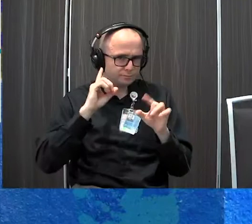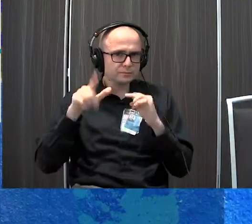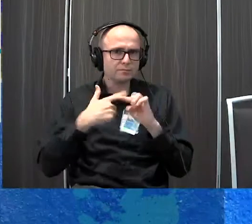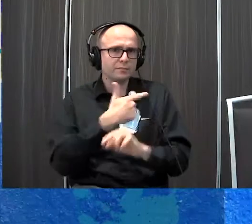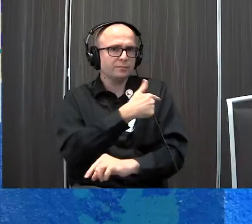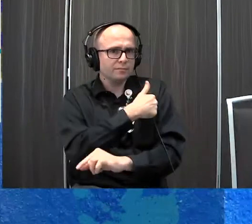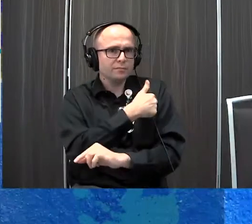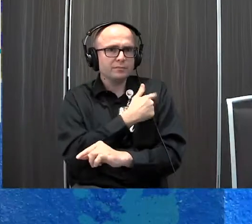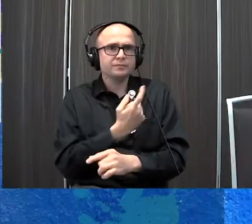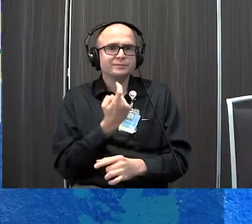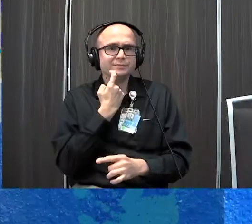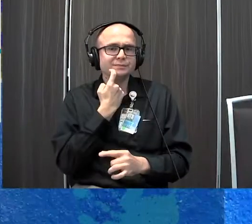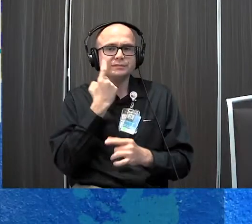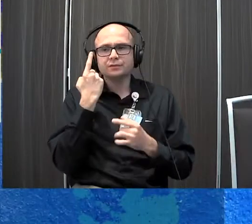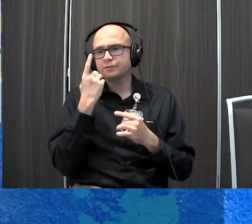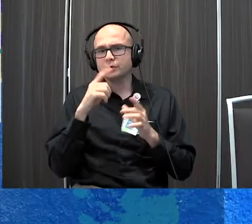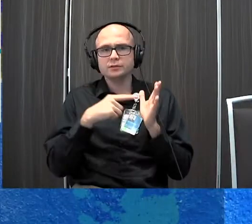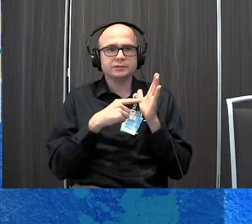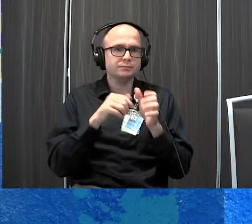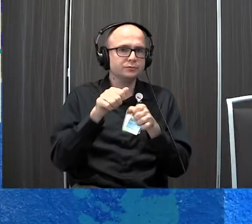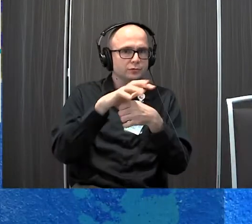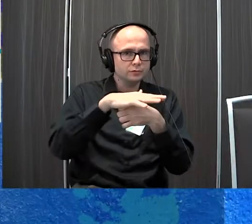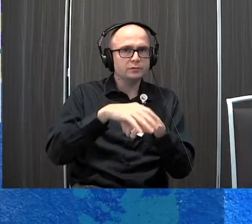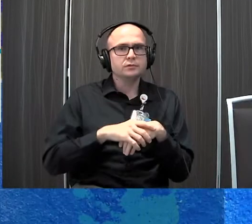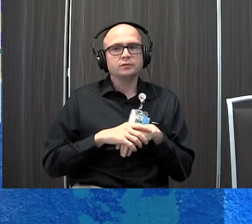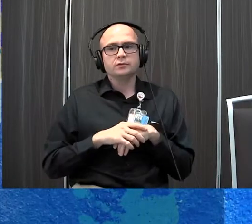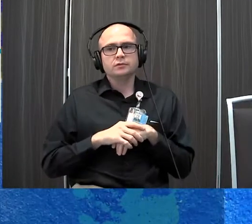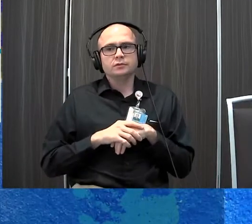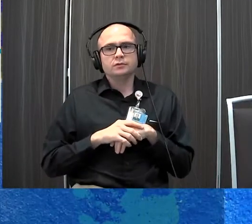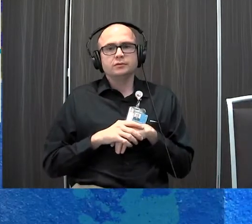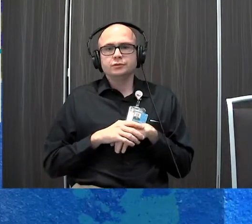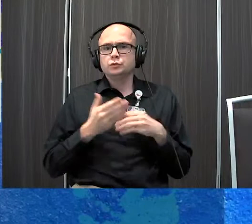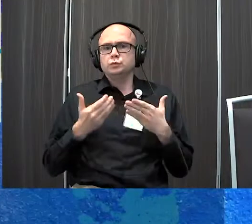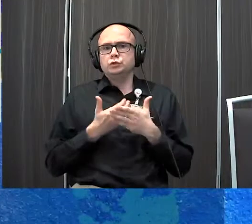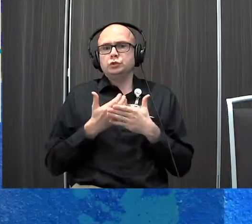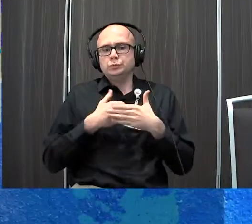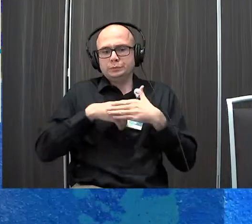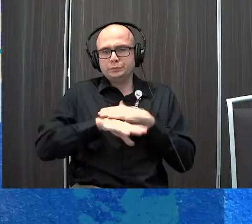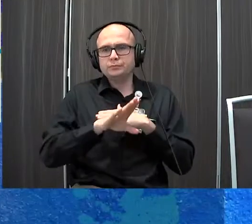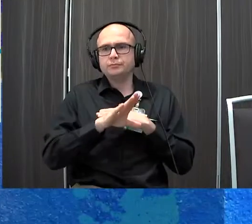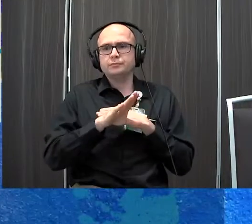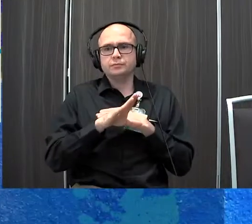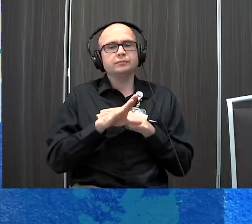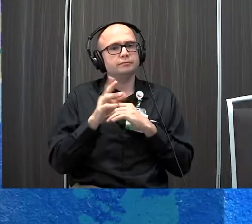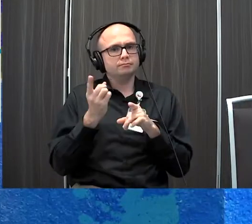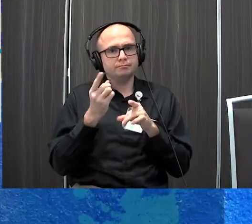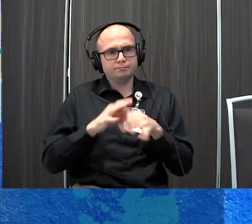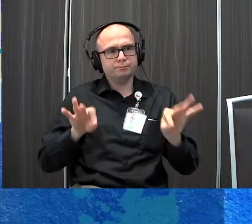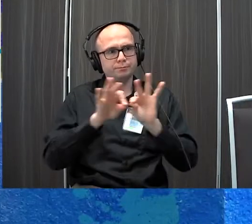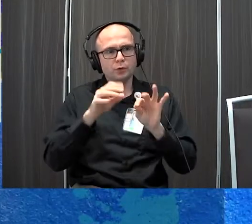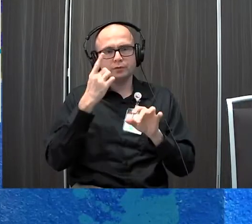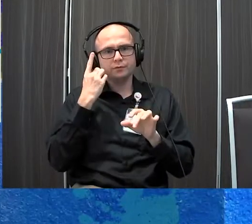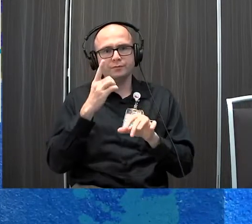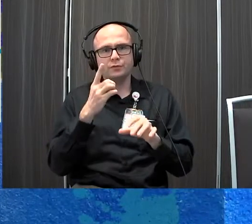in the lay literature these days for example, for coronavirus. And so naive T cells are necessary to fight viruses and respond